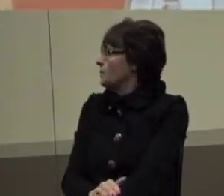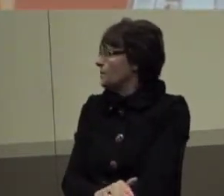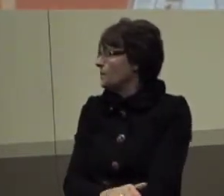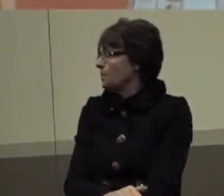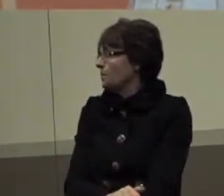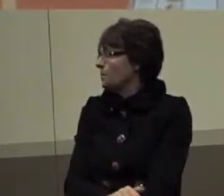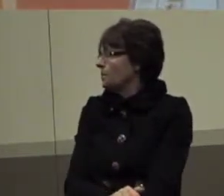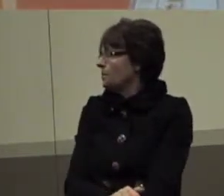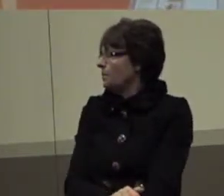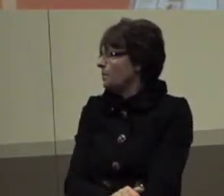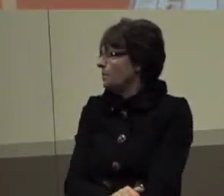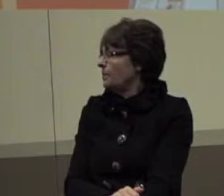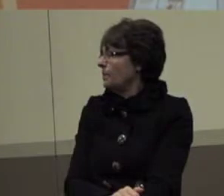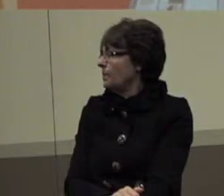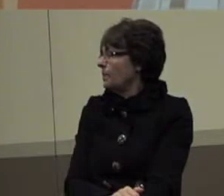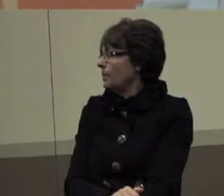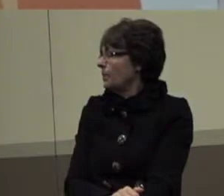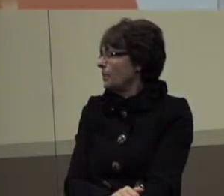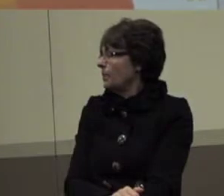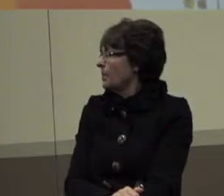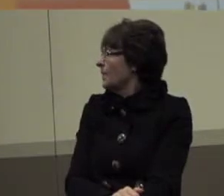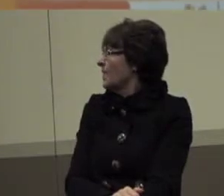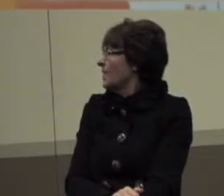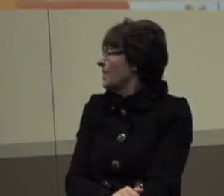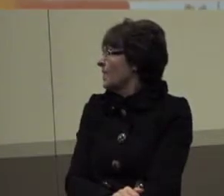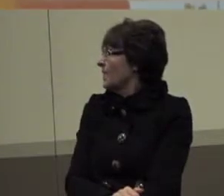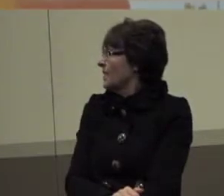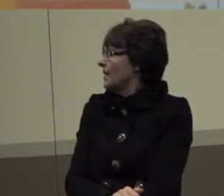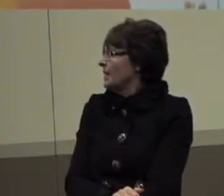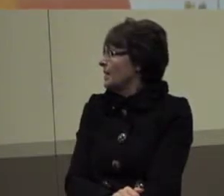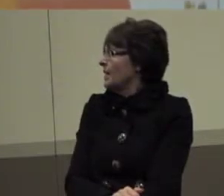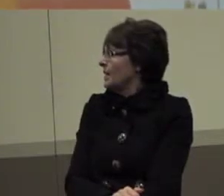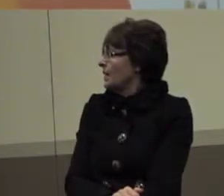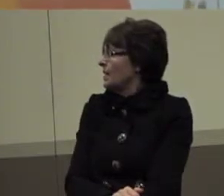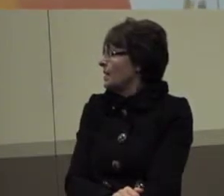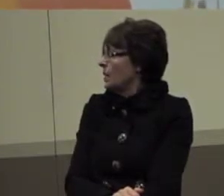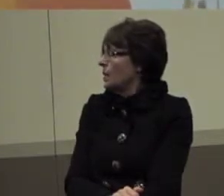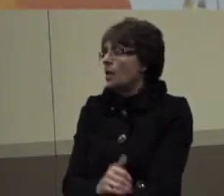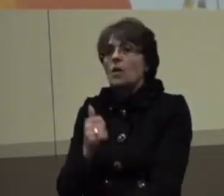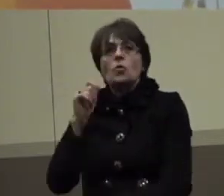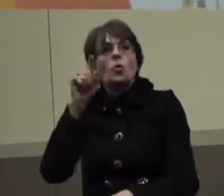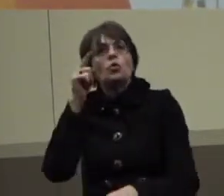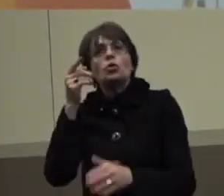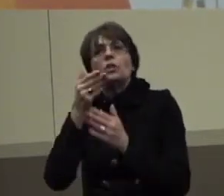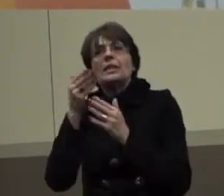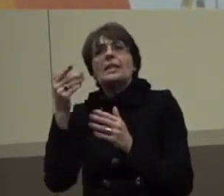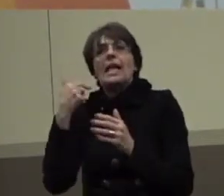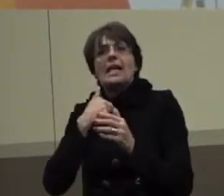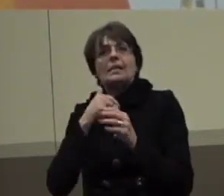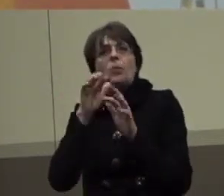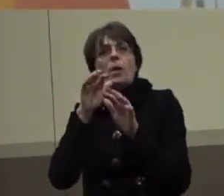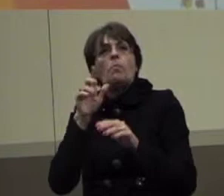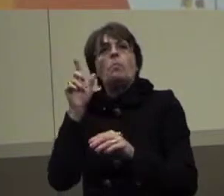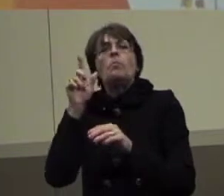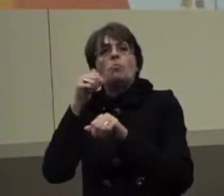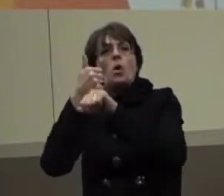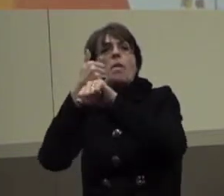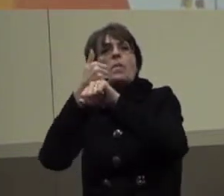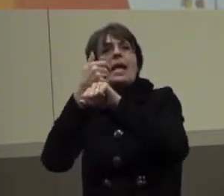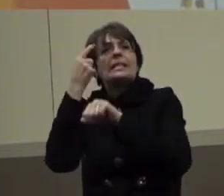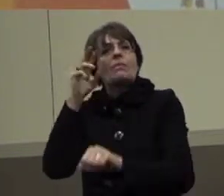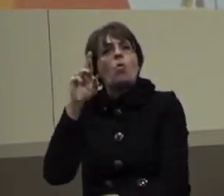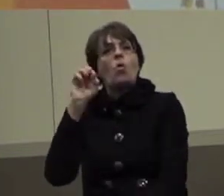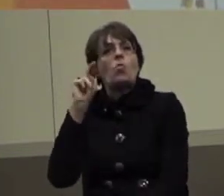There we go. Now let's see if I can get this back on here. There we go. These are just the things that we put in place for